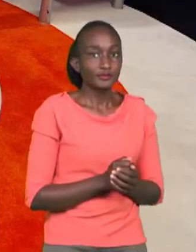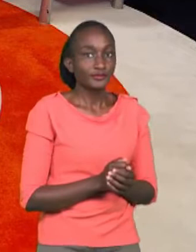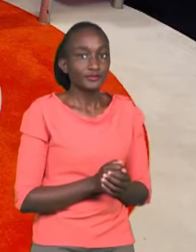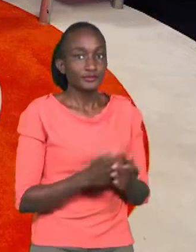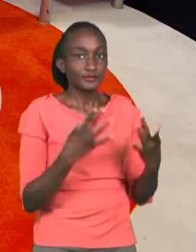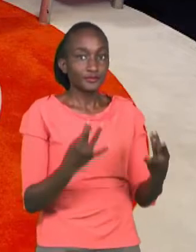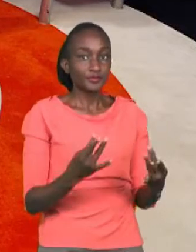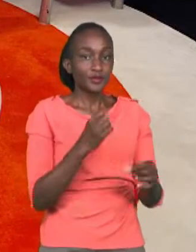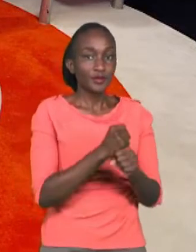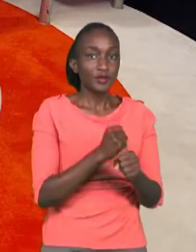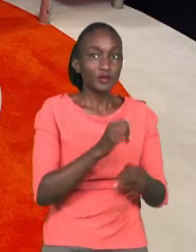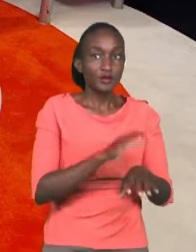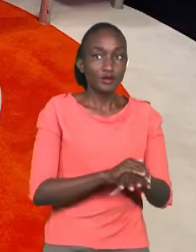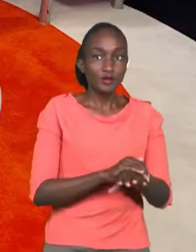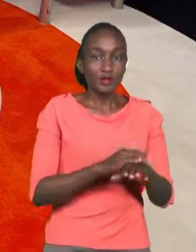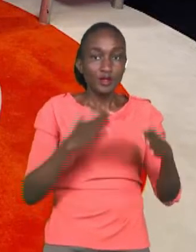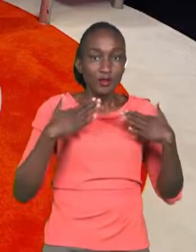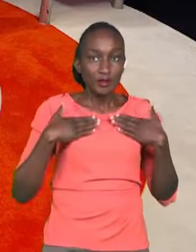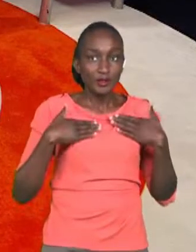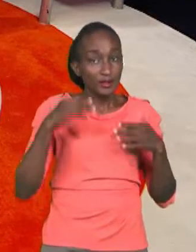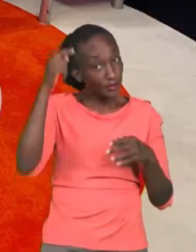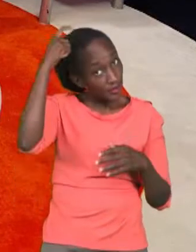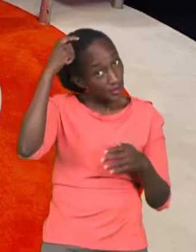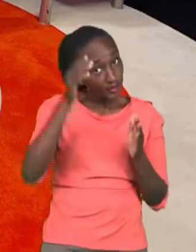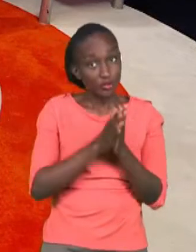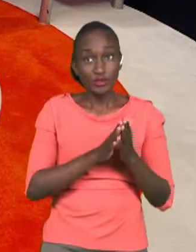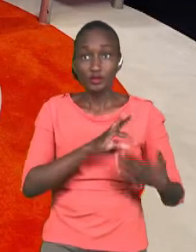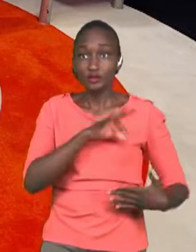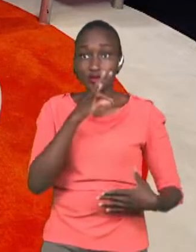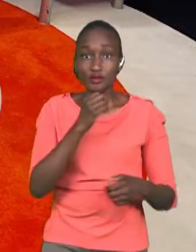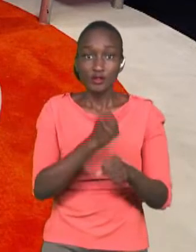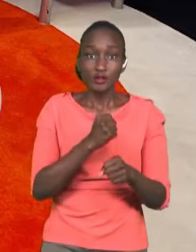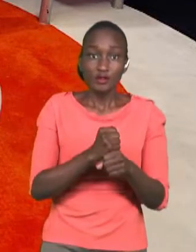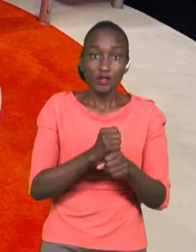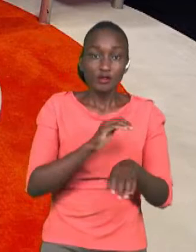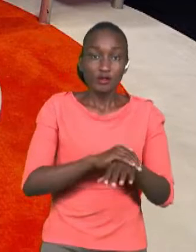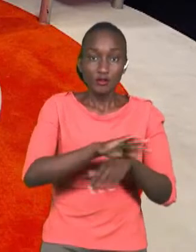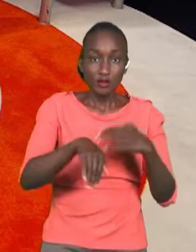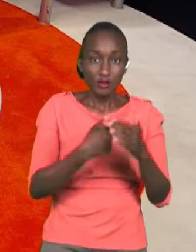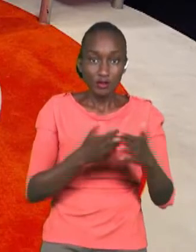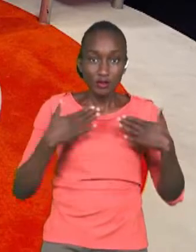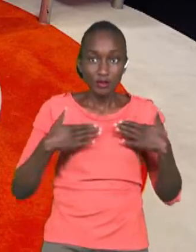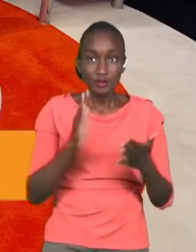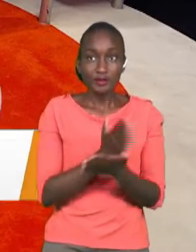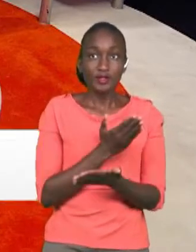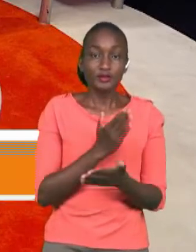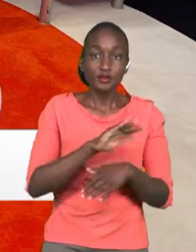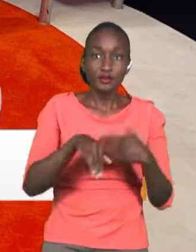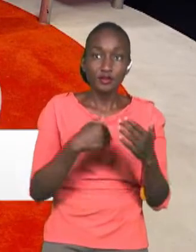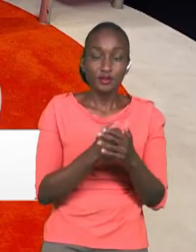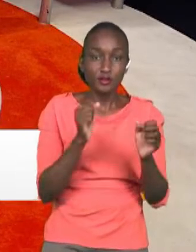Yoga works on your body, mind, and the soul. So it's work on your all the body parts, all the hormones, all the